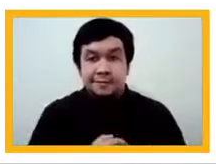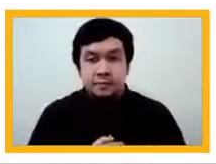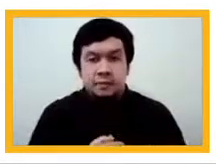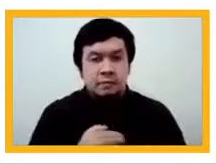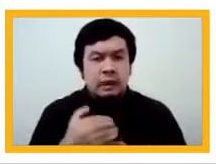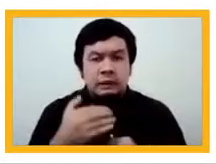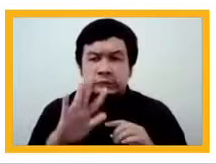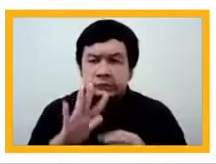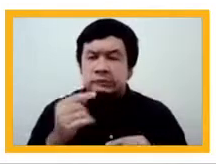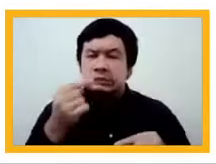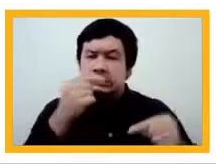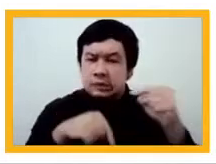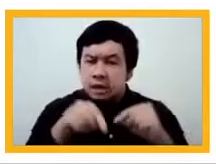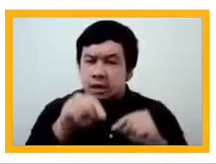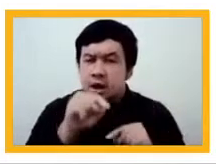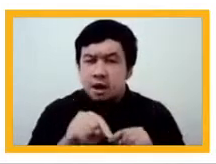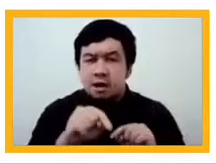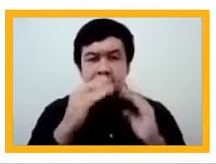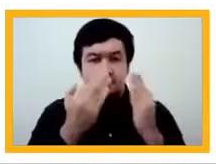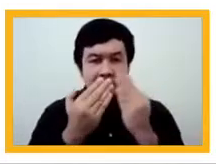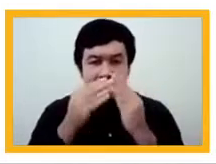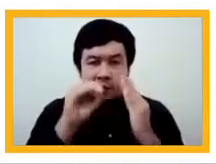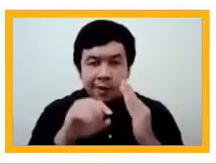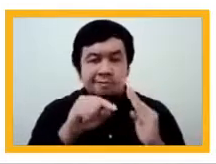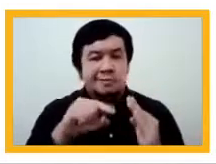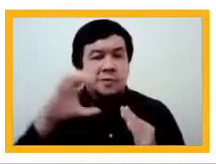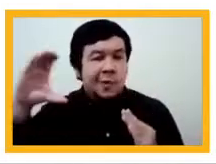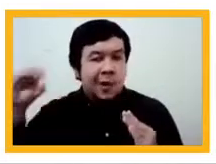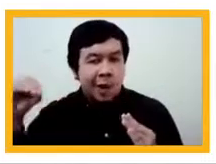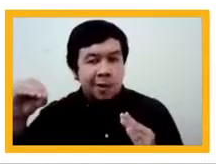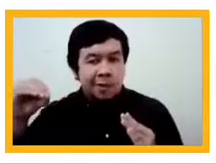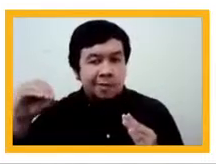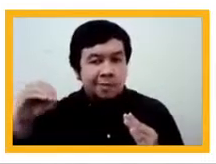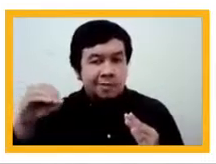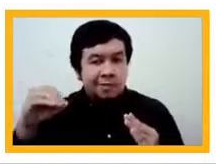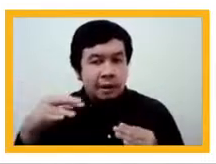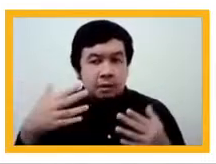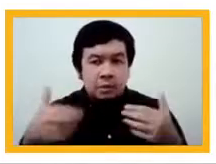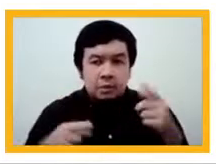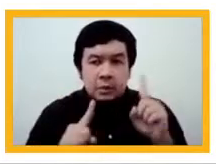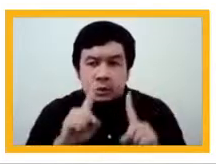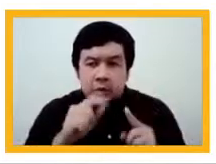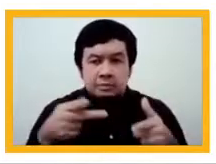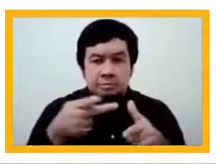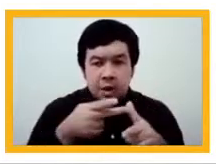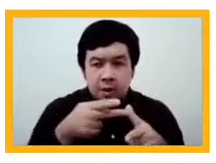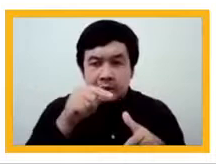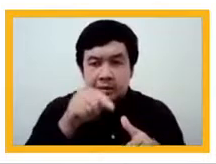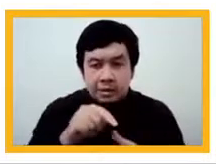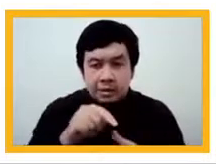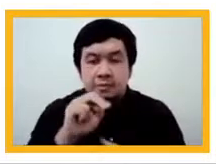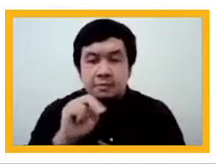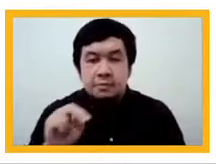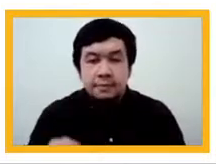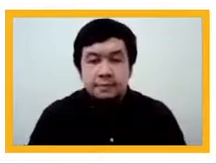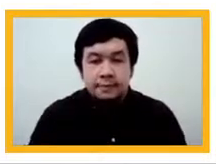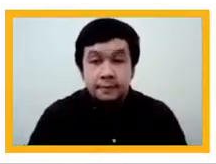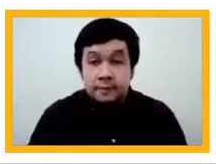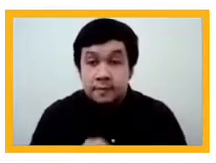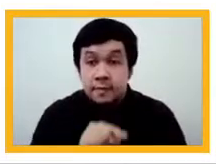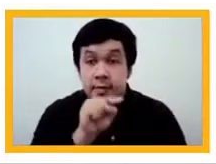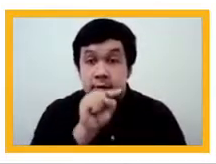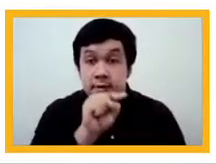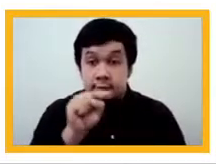to develop and what employer needs these days. This figure shows you, according to a McKinsey